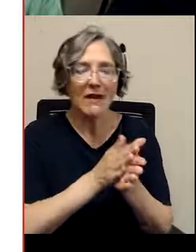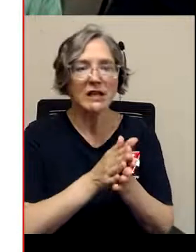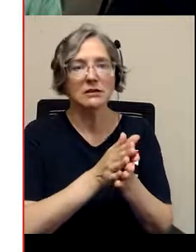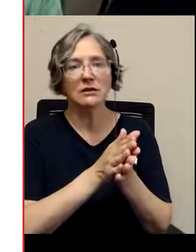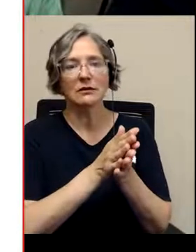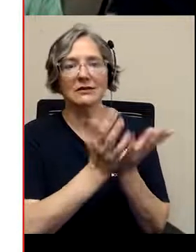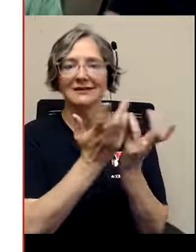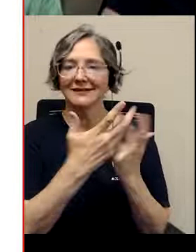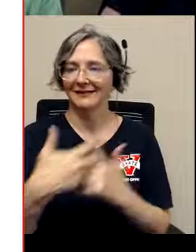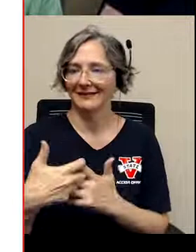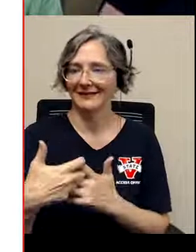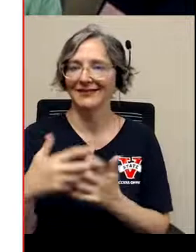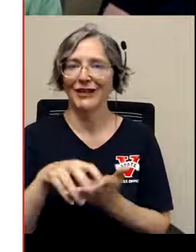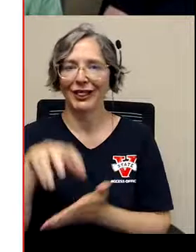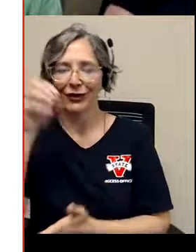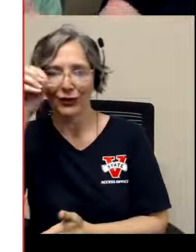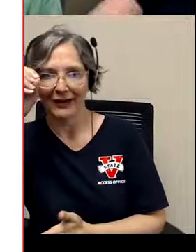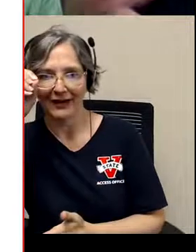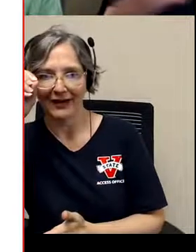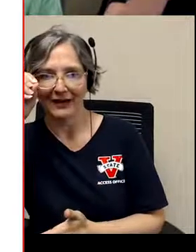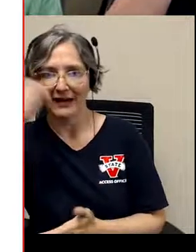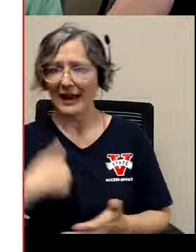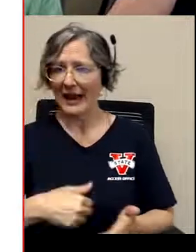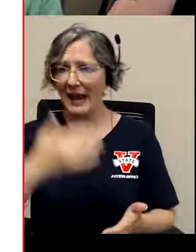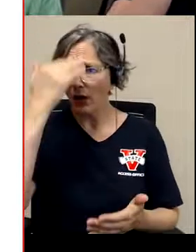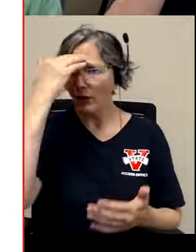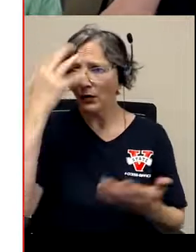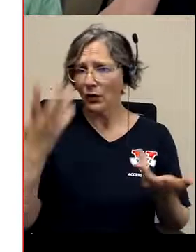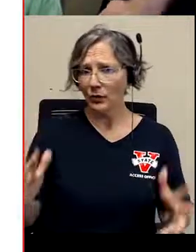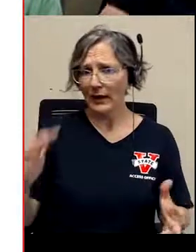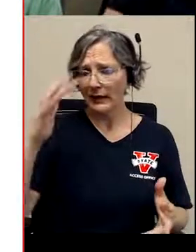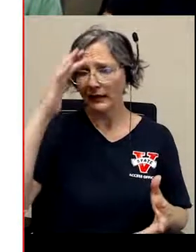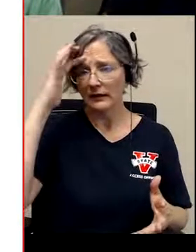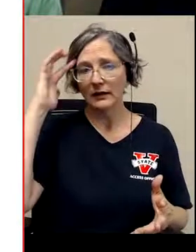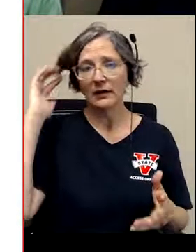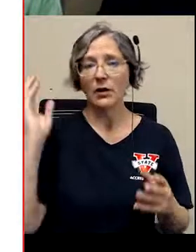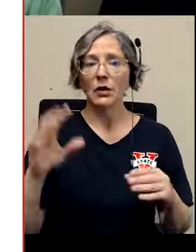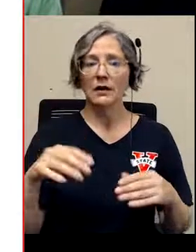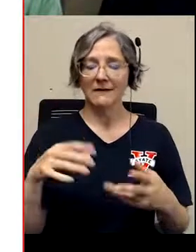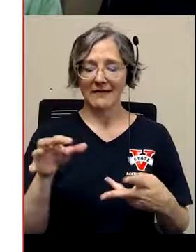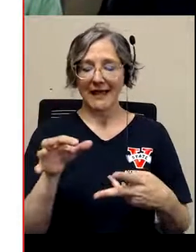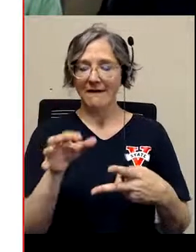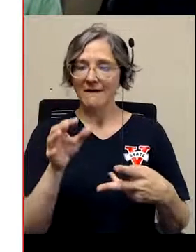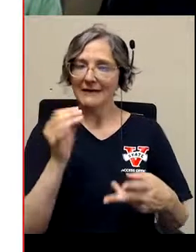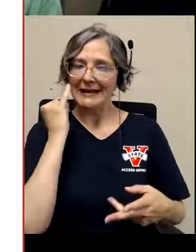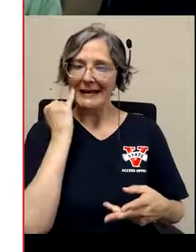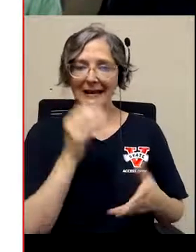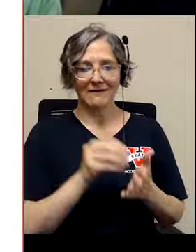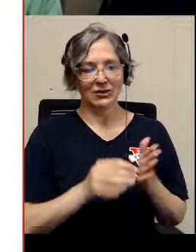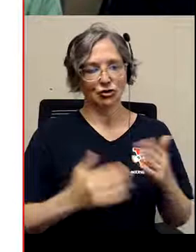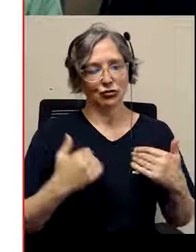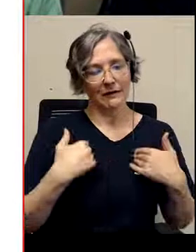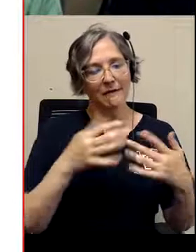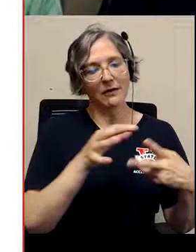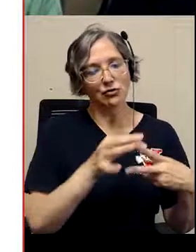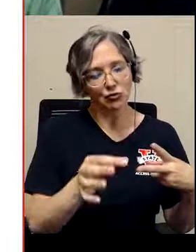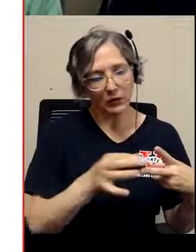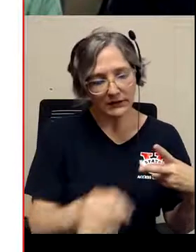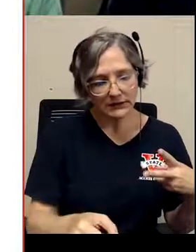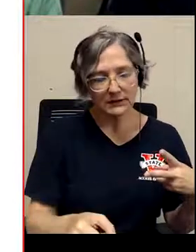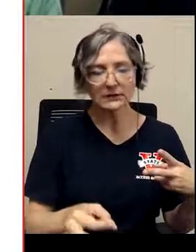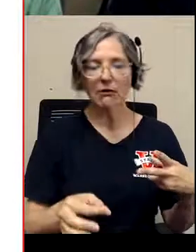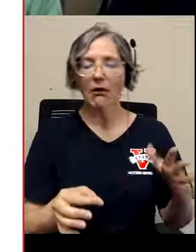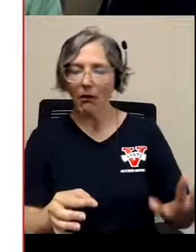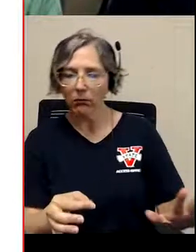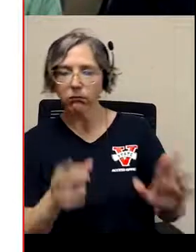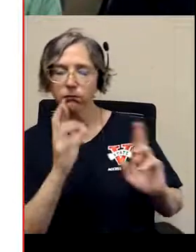learning. And what we know, again, is that by providing choice and respectful task, this is